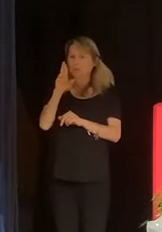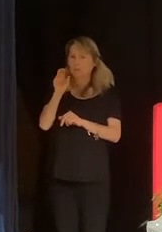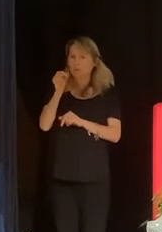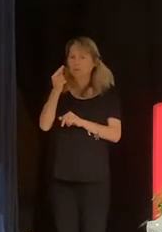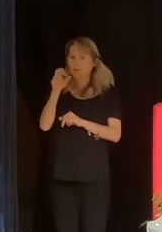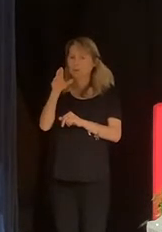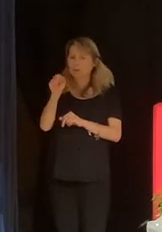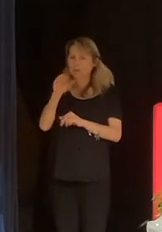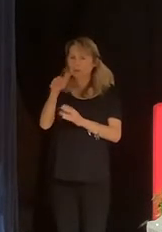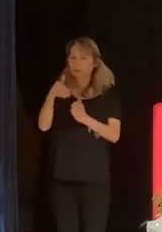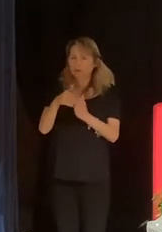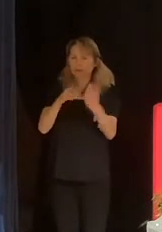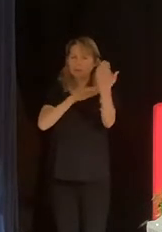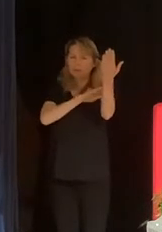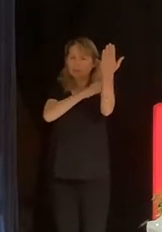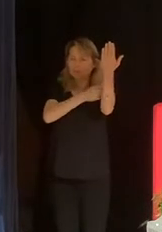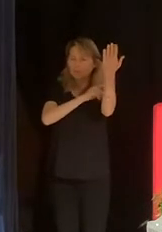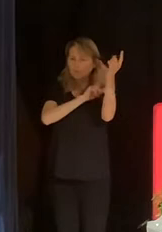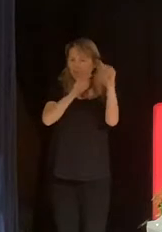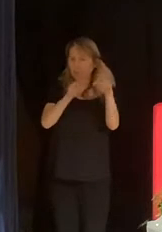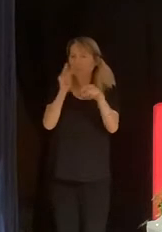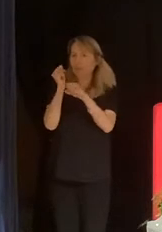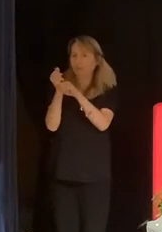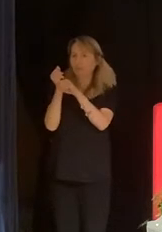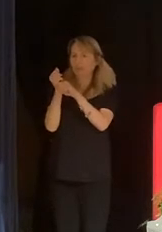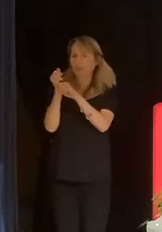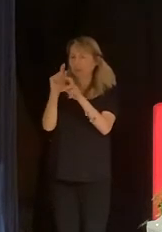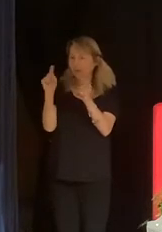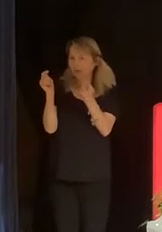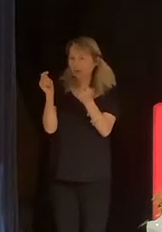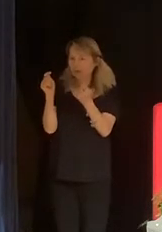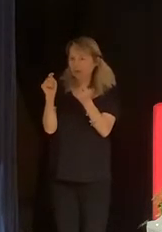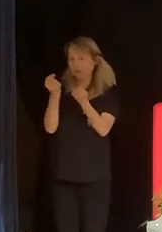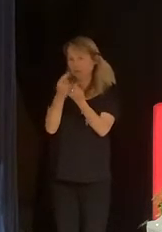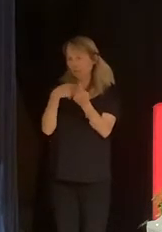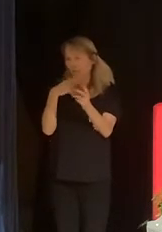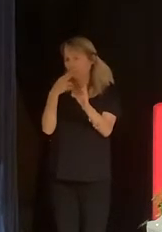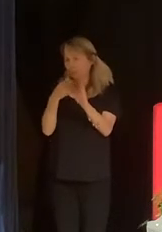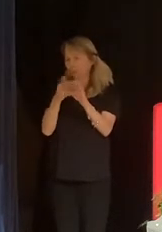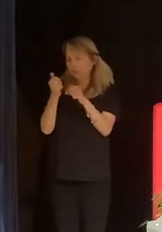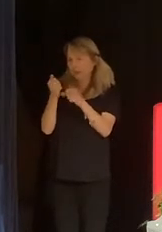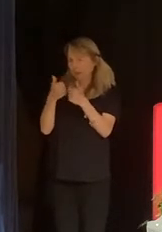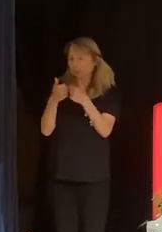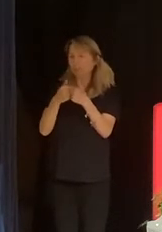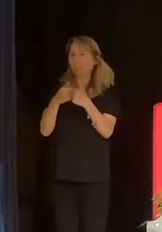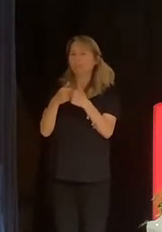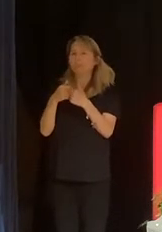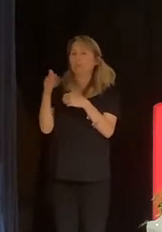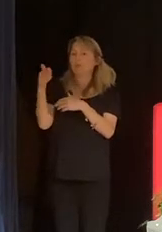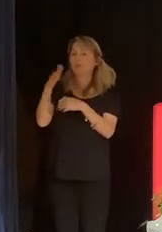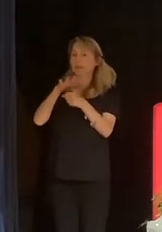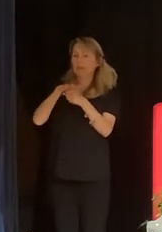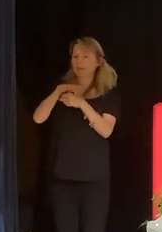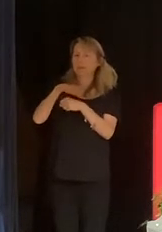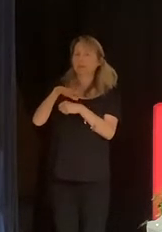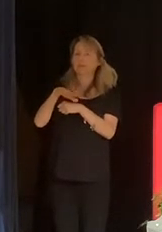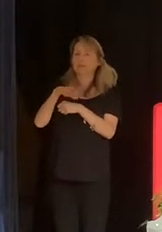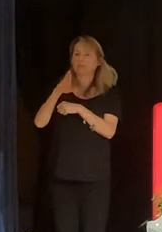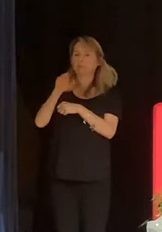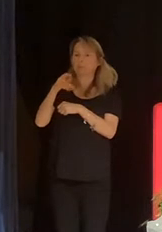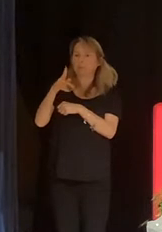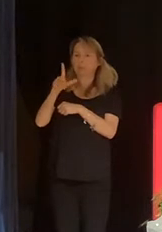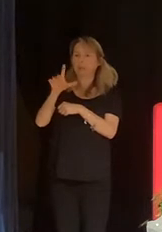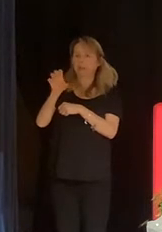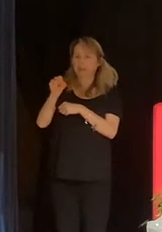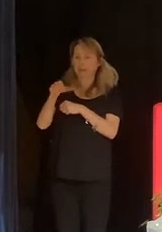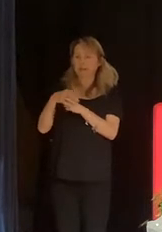Center for the Blue Jays Foundation Care. I enjoyed Reckley's Aquarium along